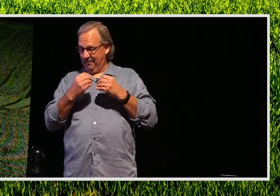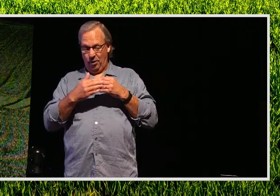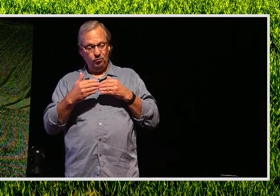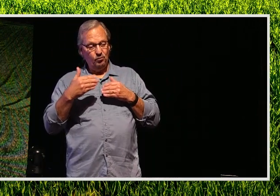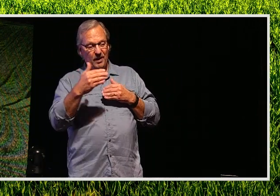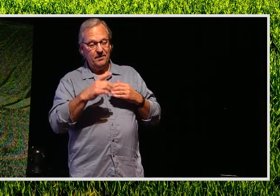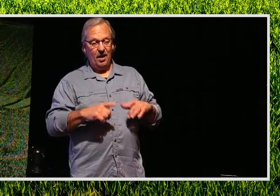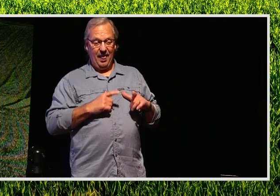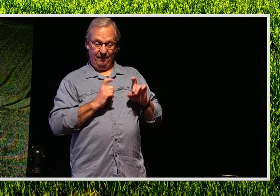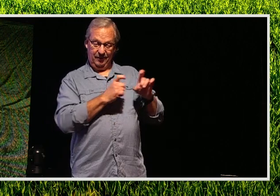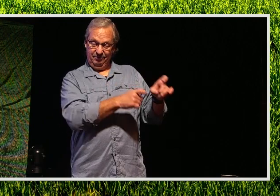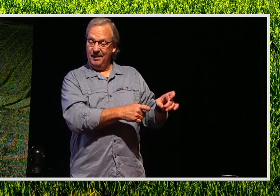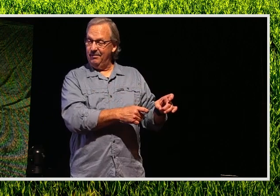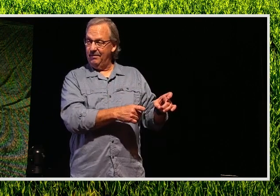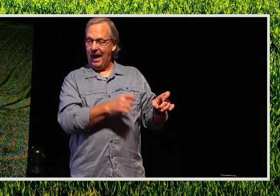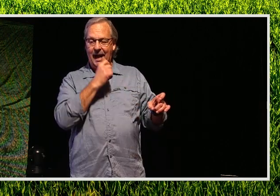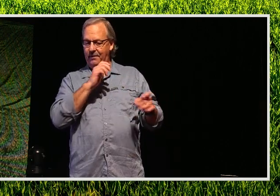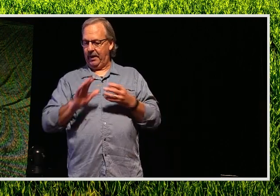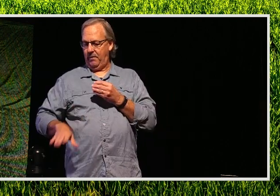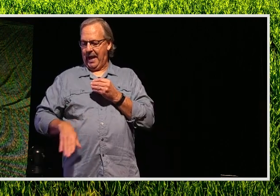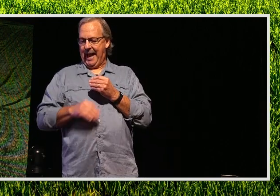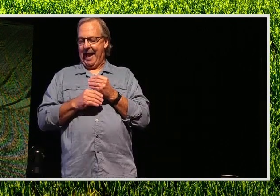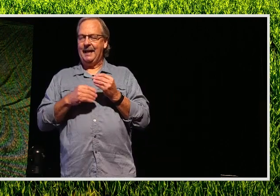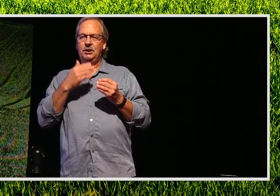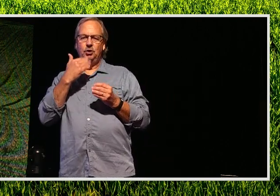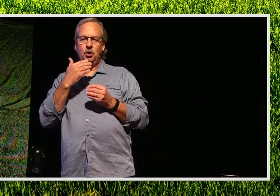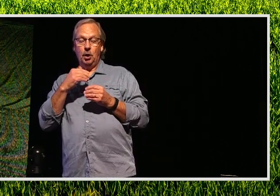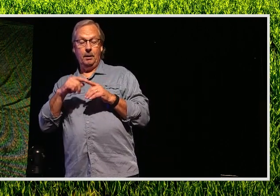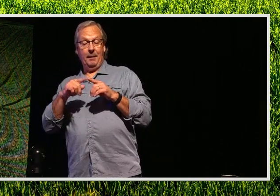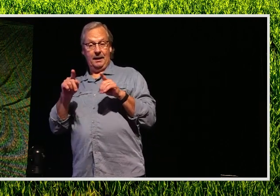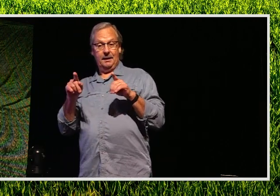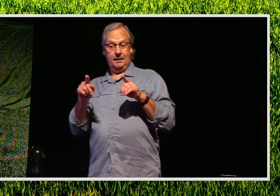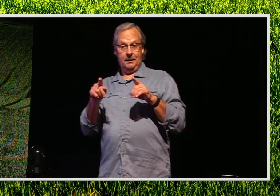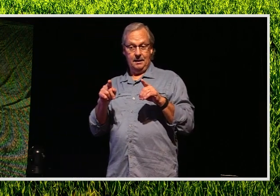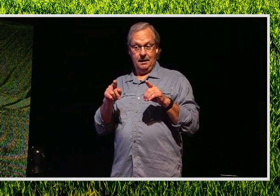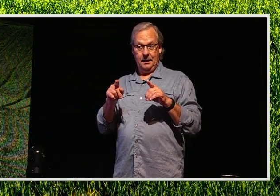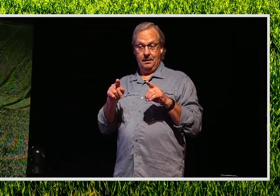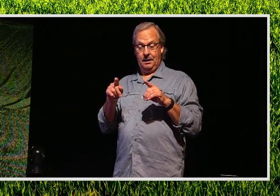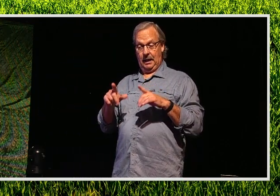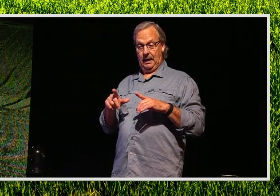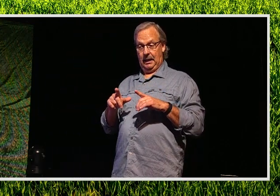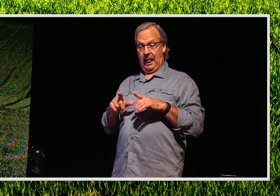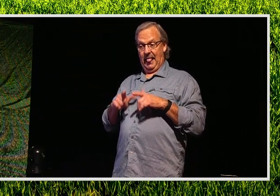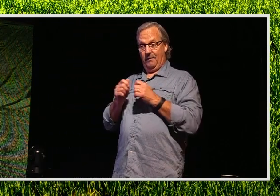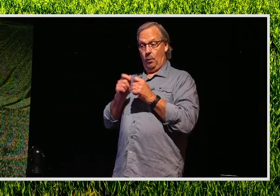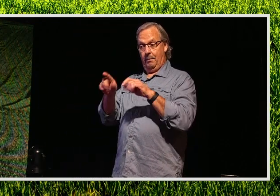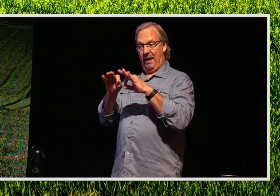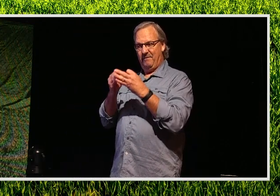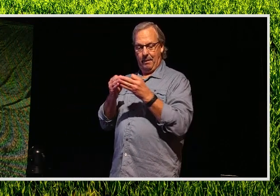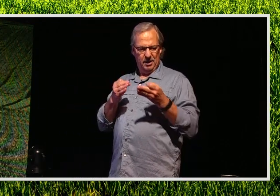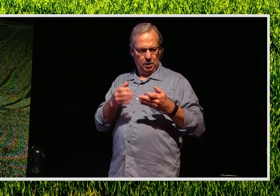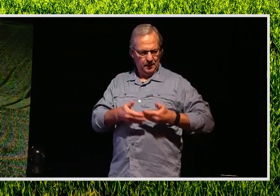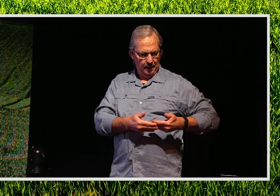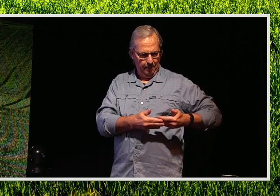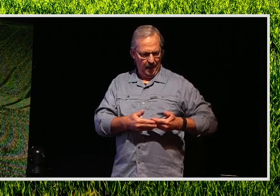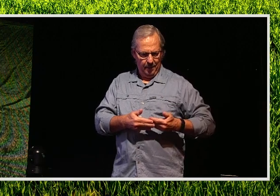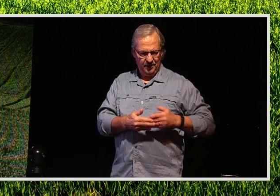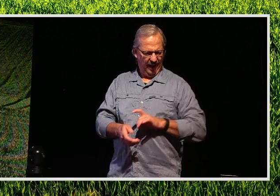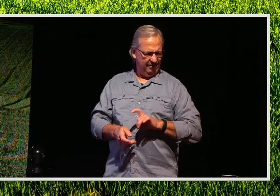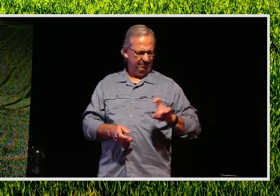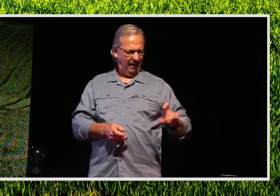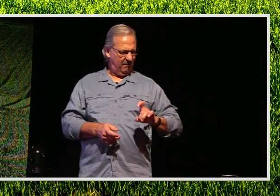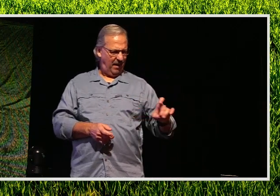lives. And so I never gave her added sugar. But as soon as I deployed, she was living with my family, and she was the baby, so she got everything she